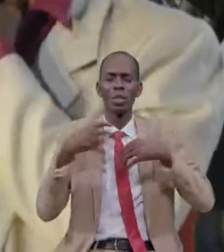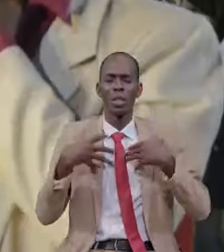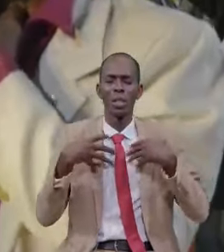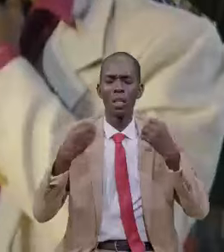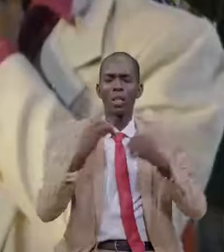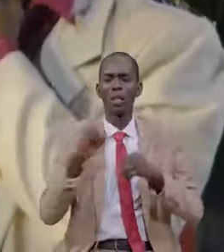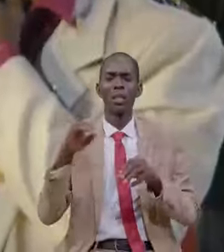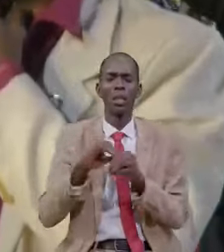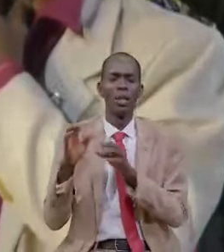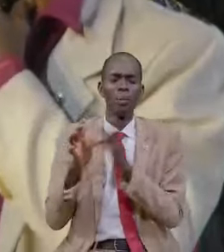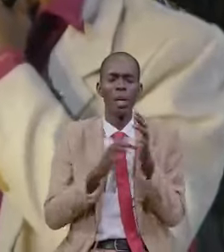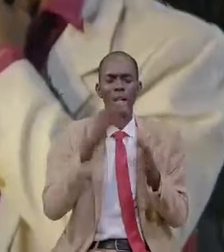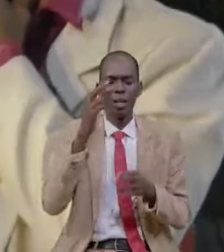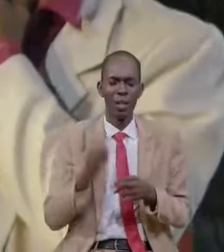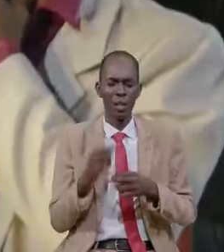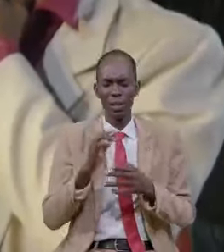Jesus' name. Amen.